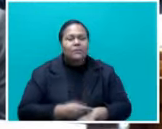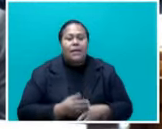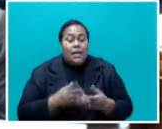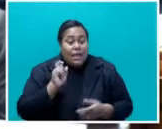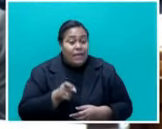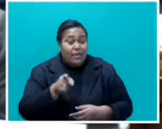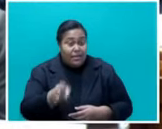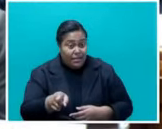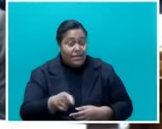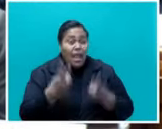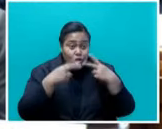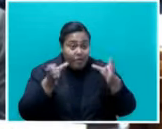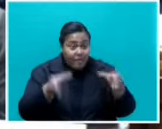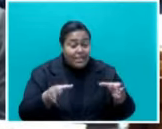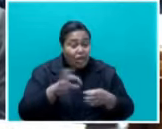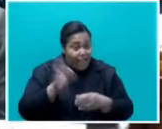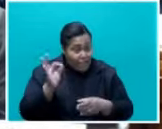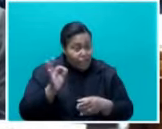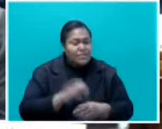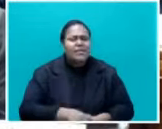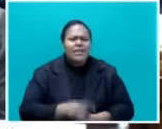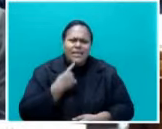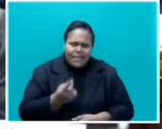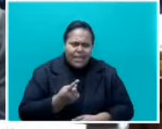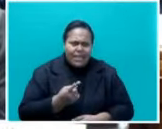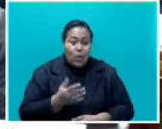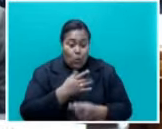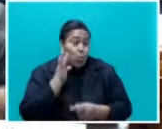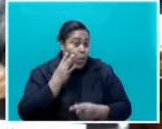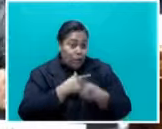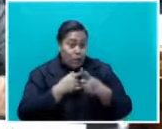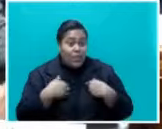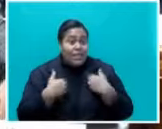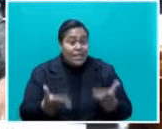comprehensively said that when we issue a new card,